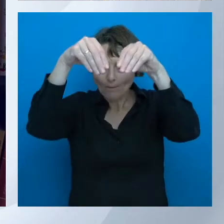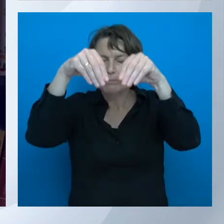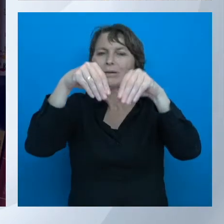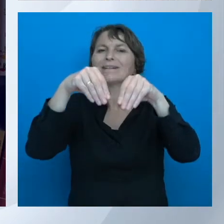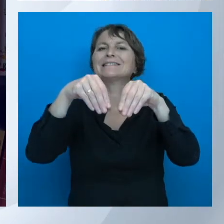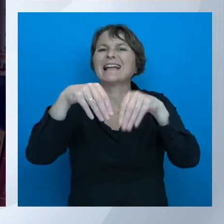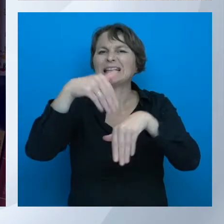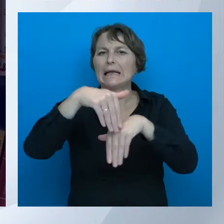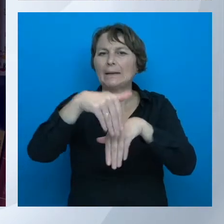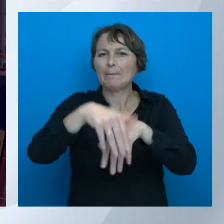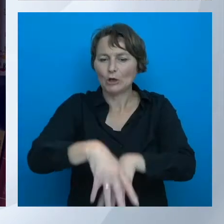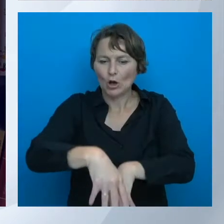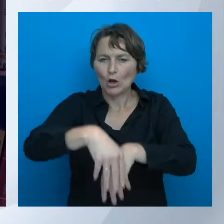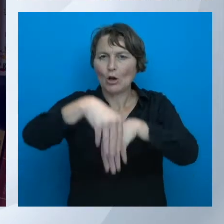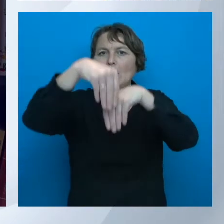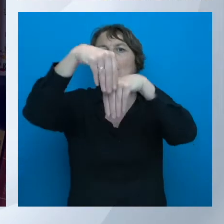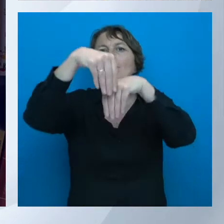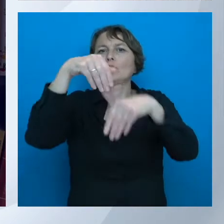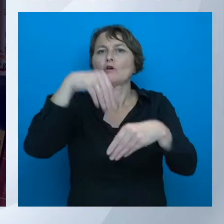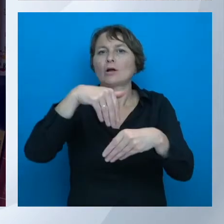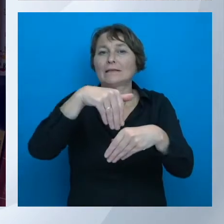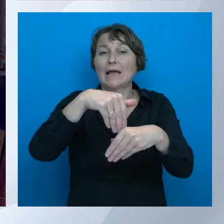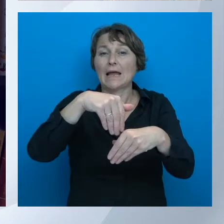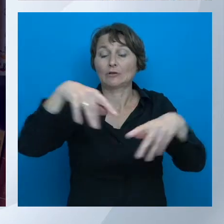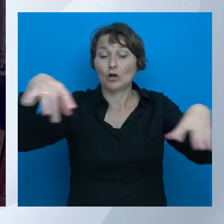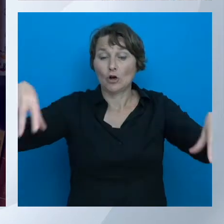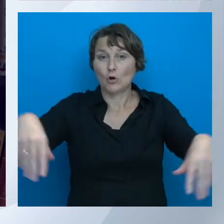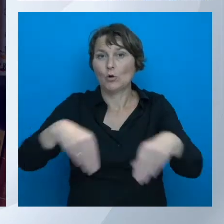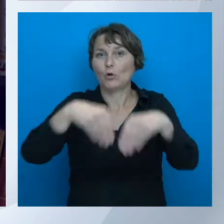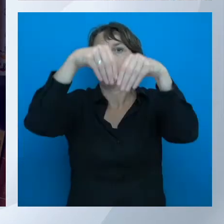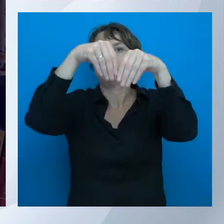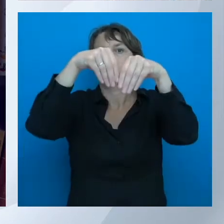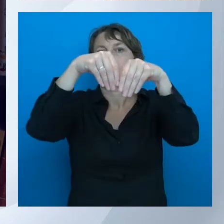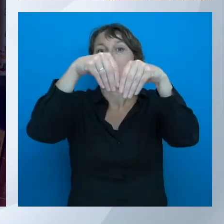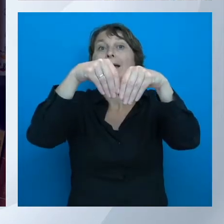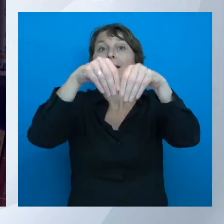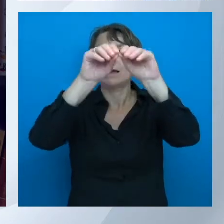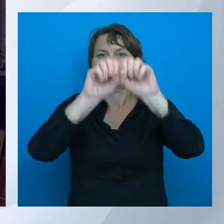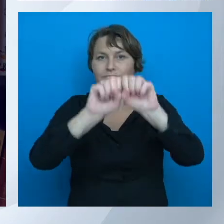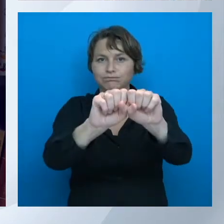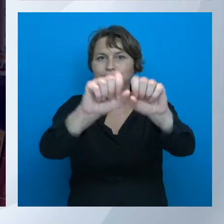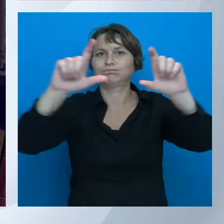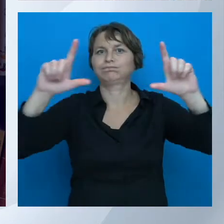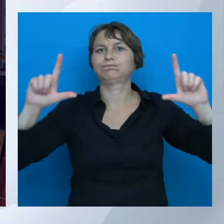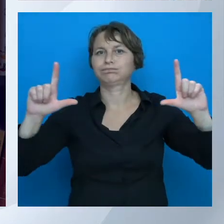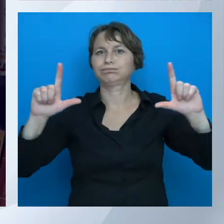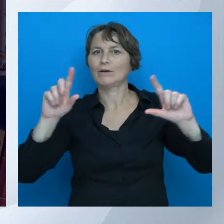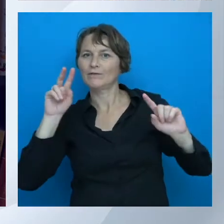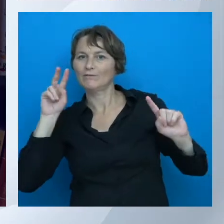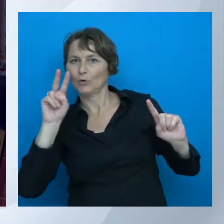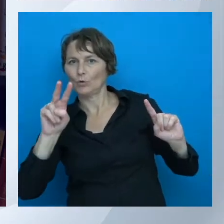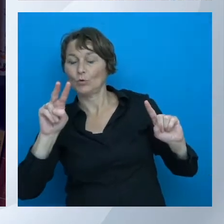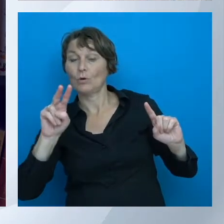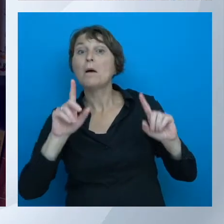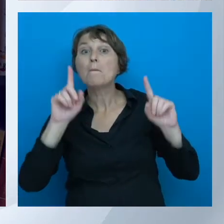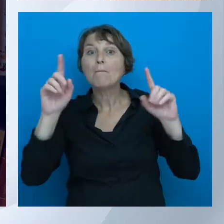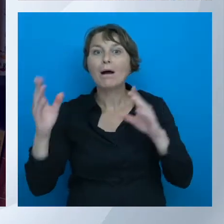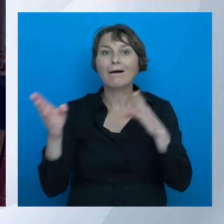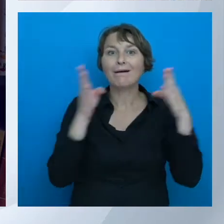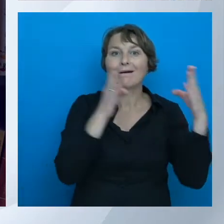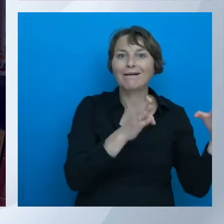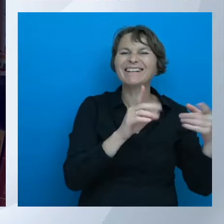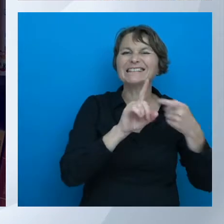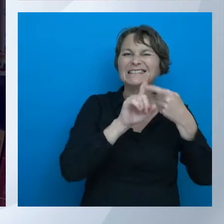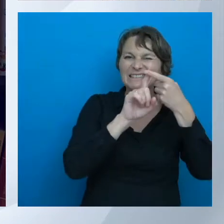will try to get all the content that you need and then serve that to your users, where a static web page is just hitting an endpoint and it